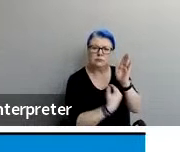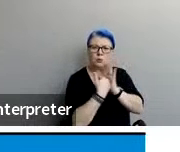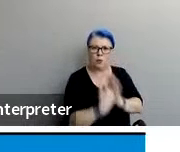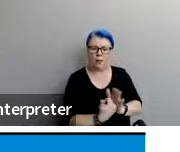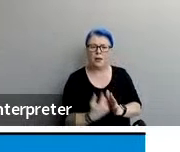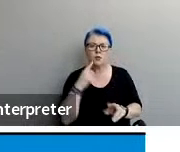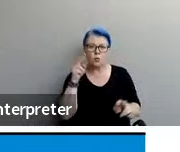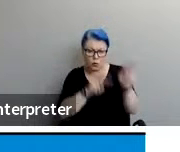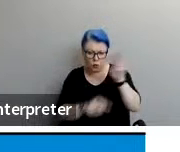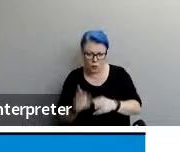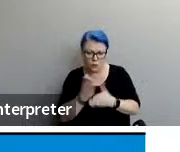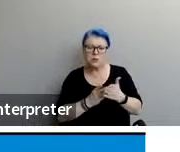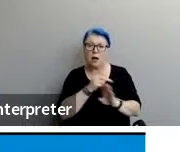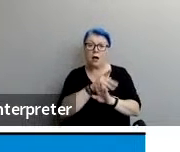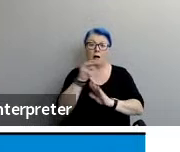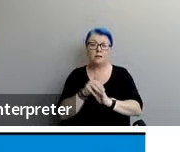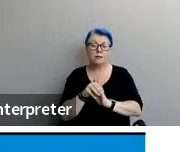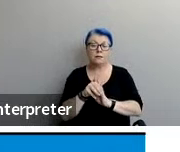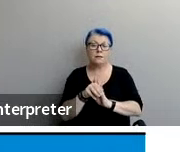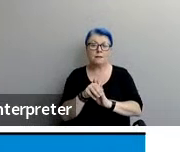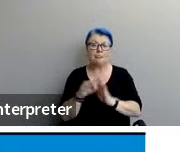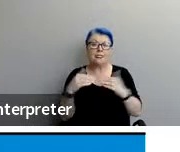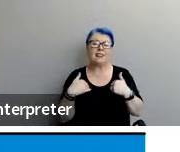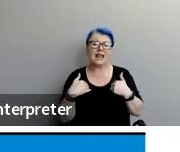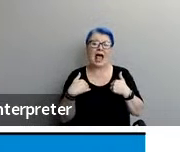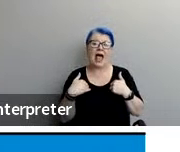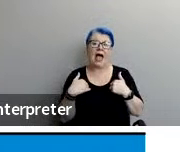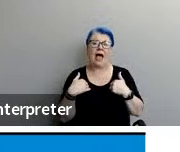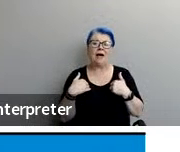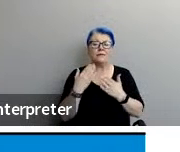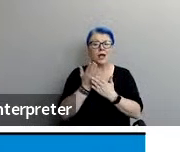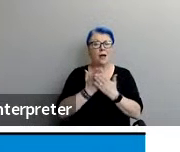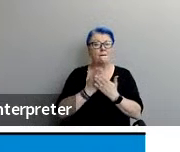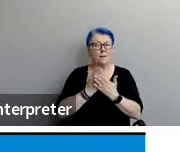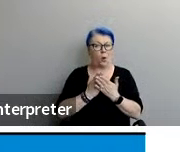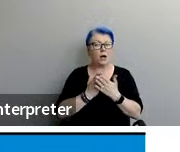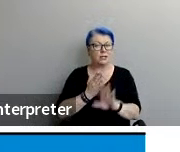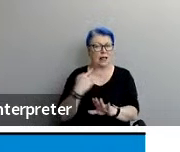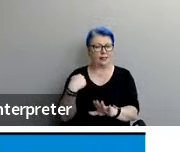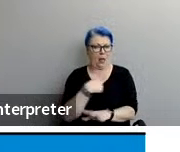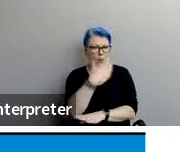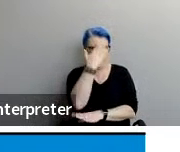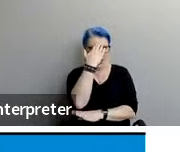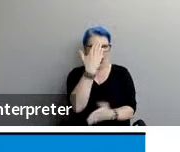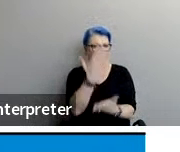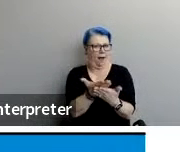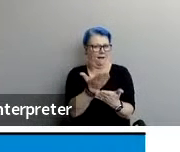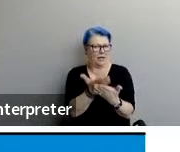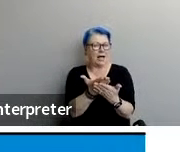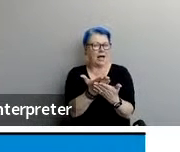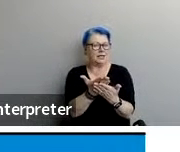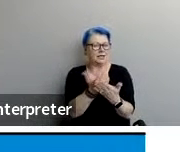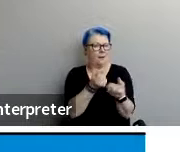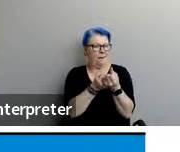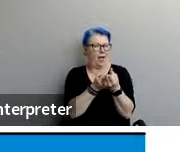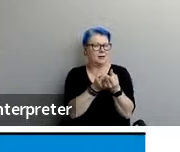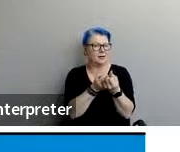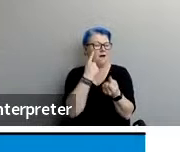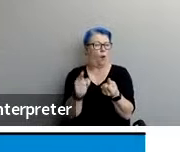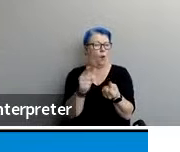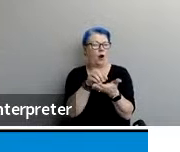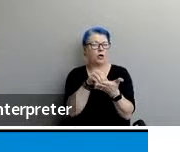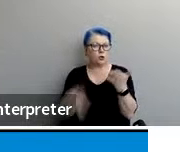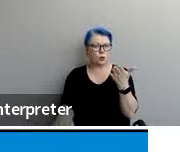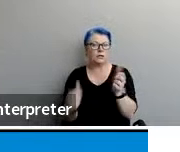those programs that have components that we know to be evidence-based for students with special needs.